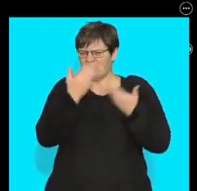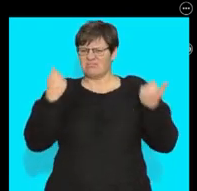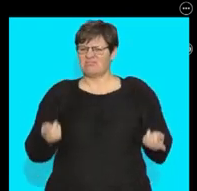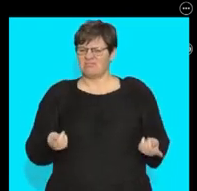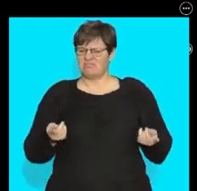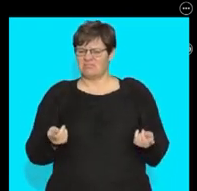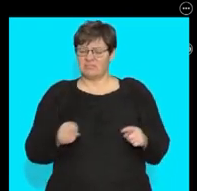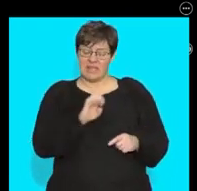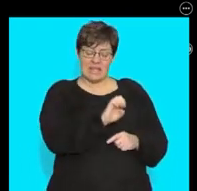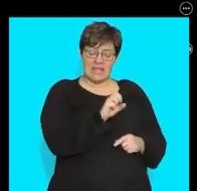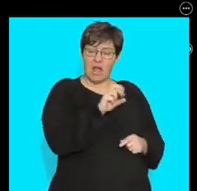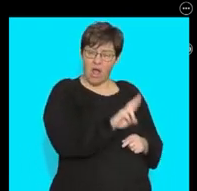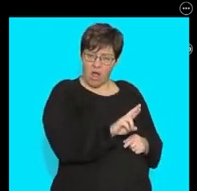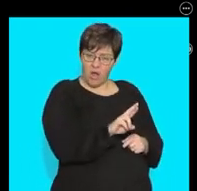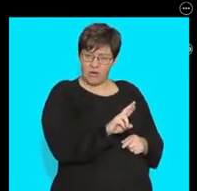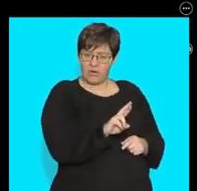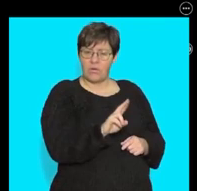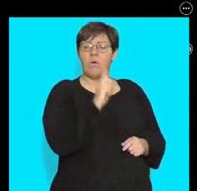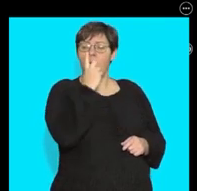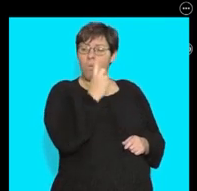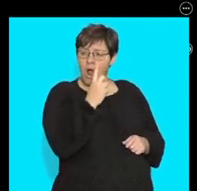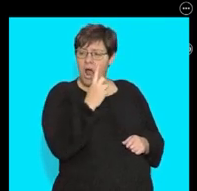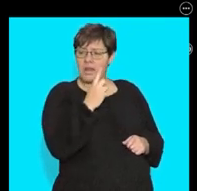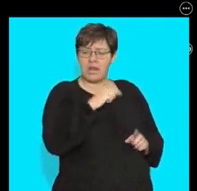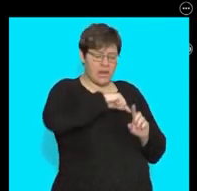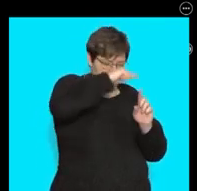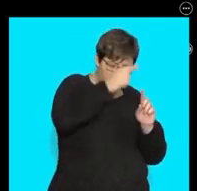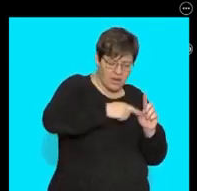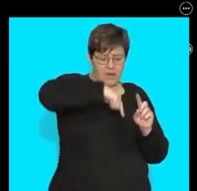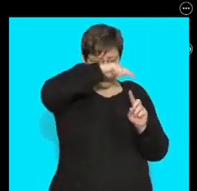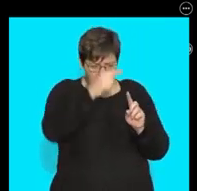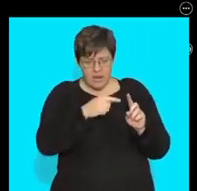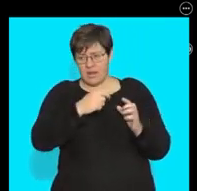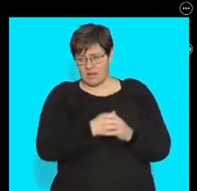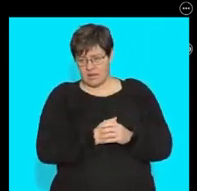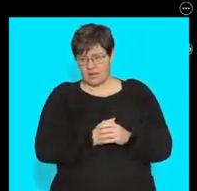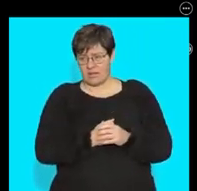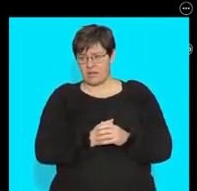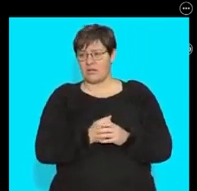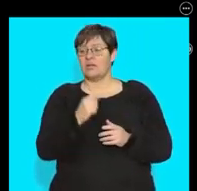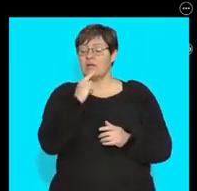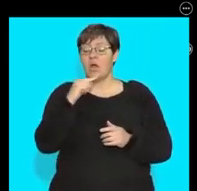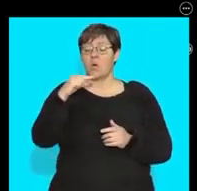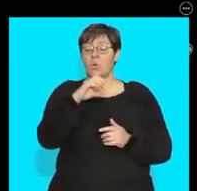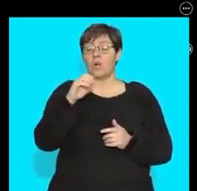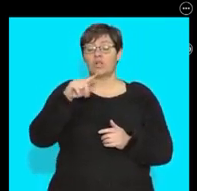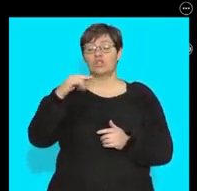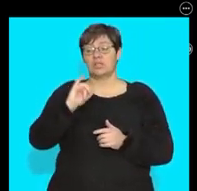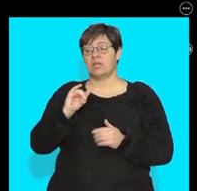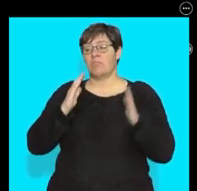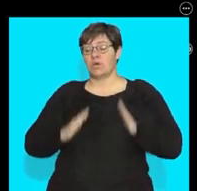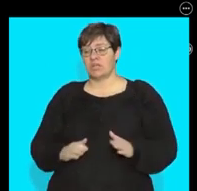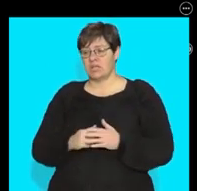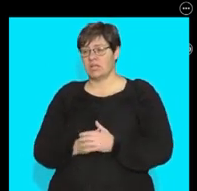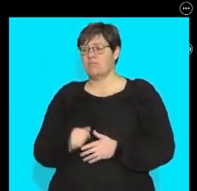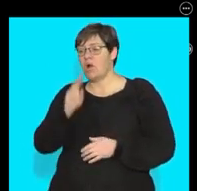endoplasmic reticulum forms one continuous passageway. I say here, the Golgi body, I say to my